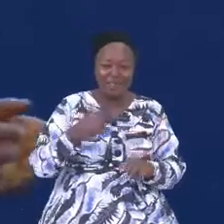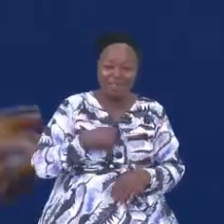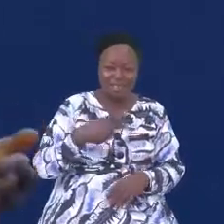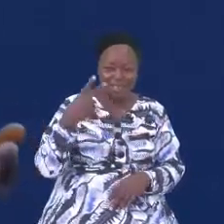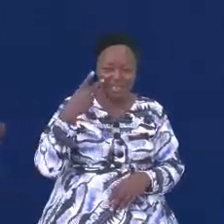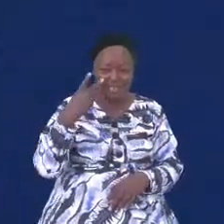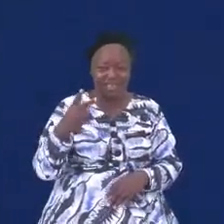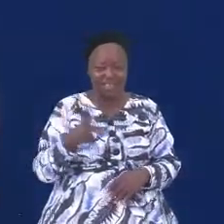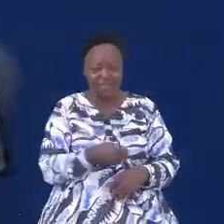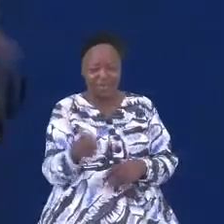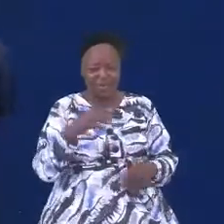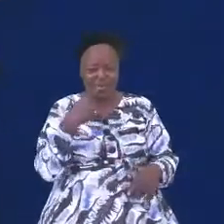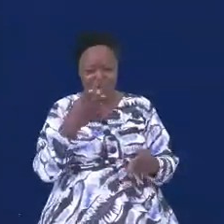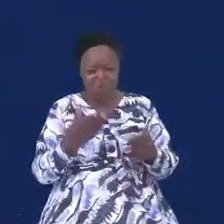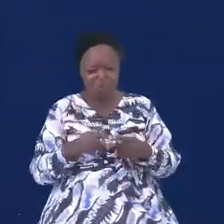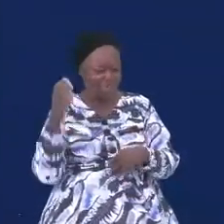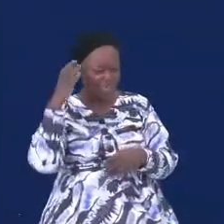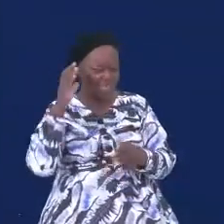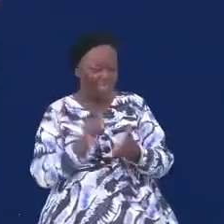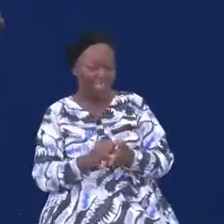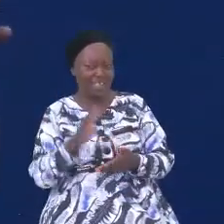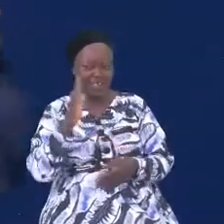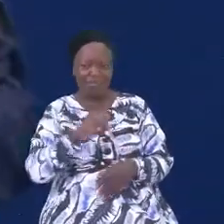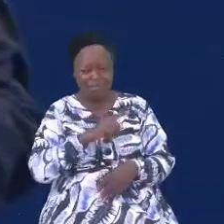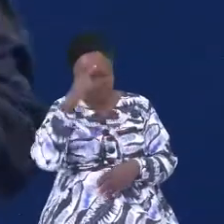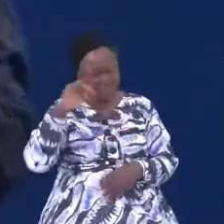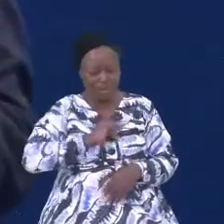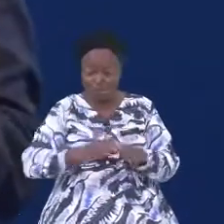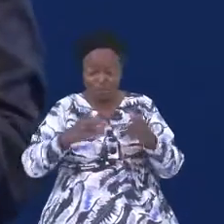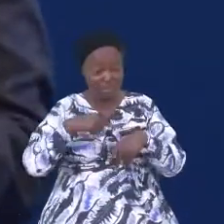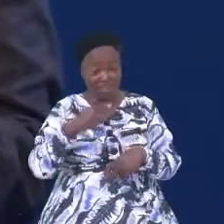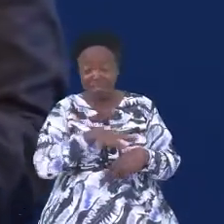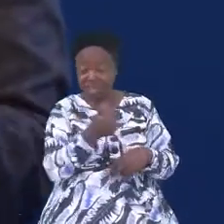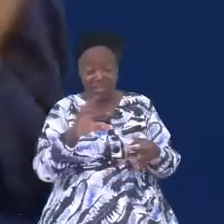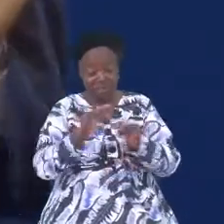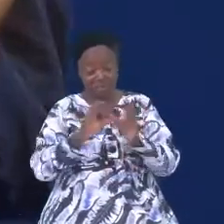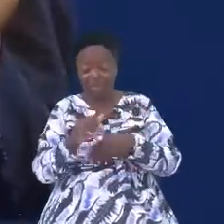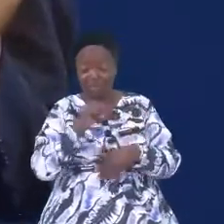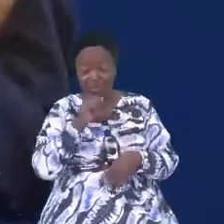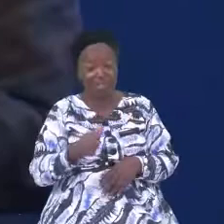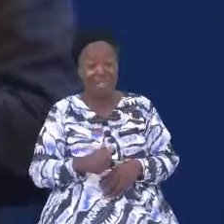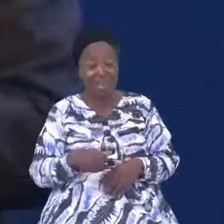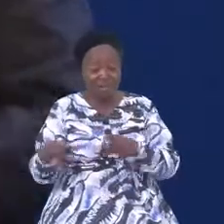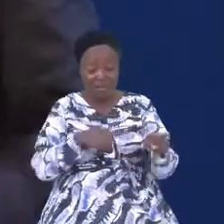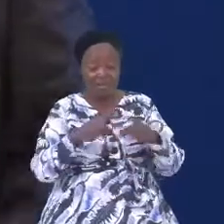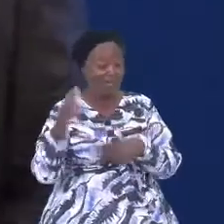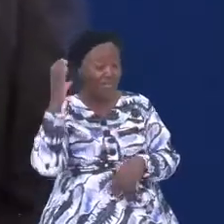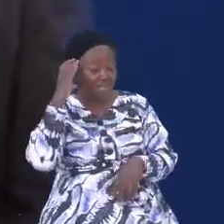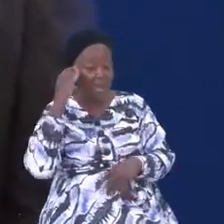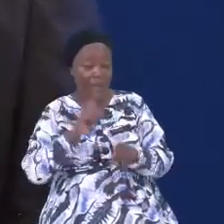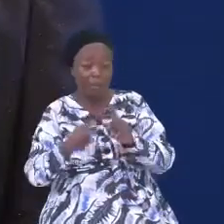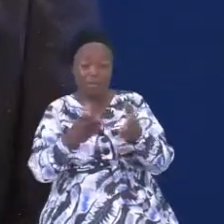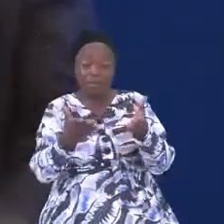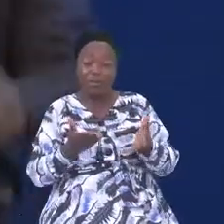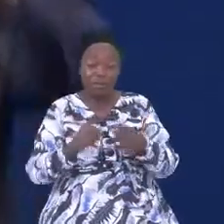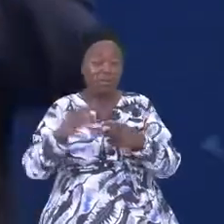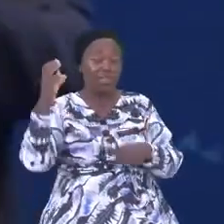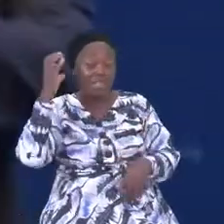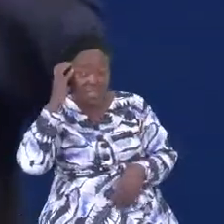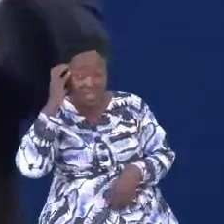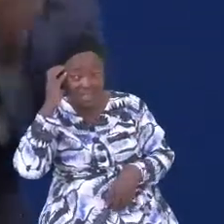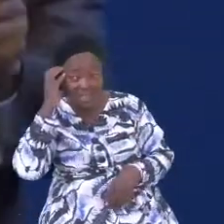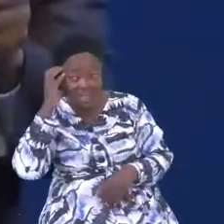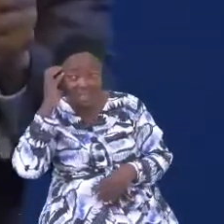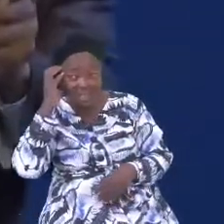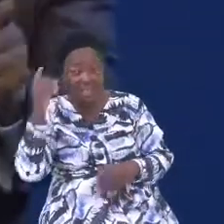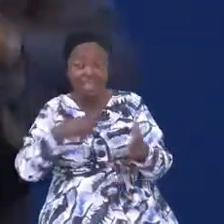who want to hear, but I don't want to tell you any story you don't want to hear. If you don't want to hear, I don't want to tell you. If you want to hear the